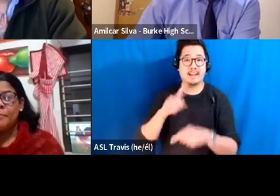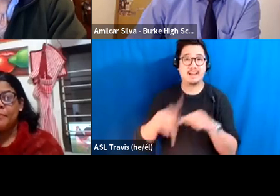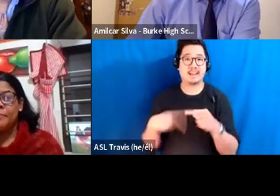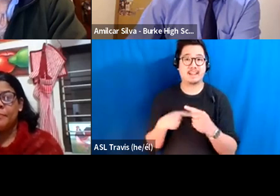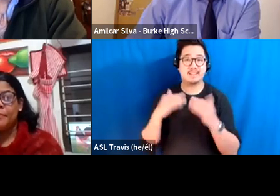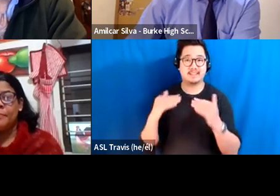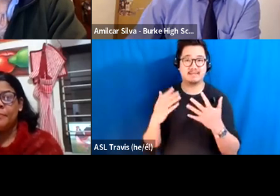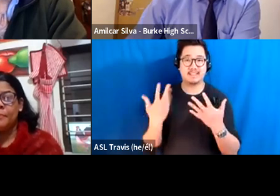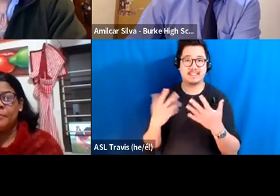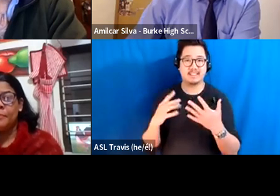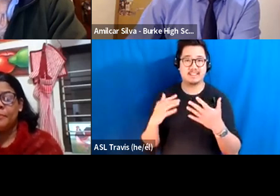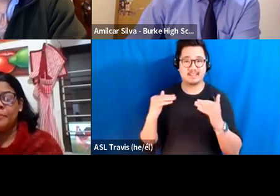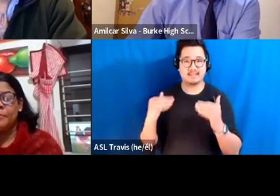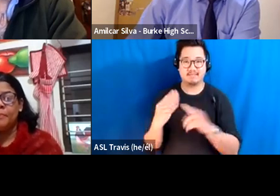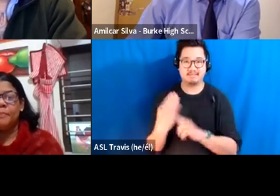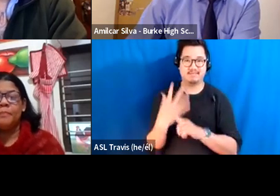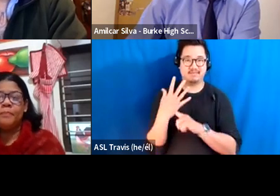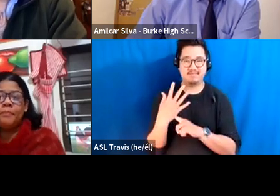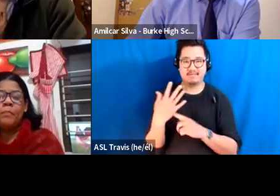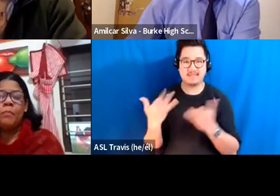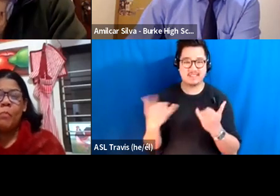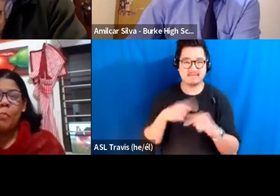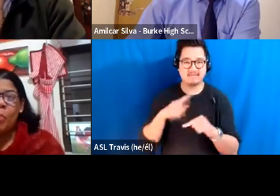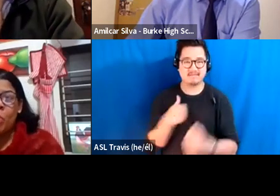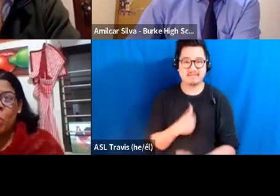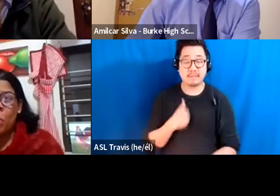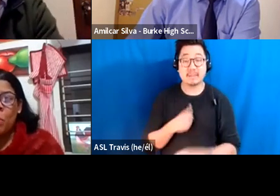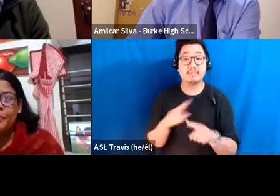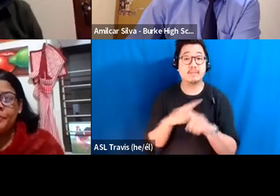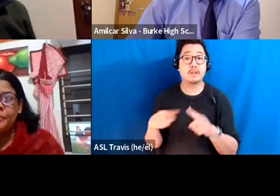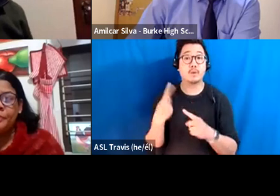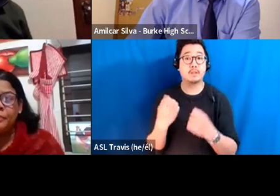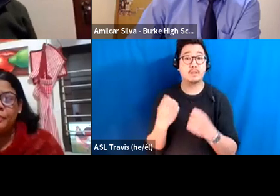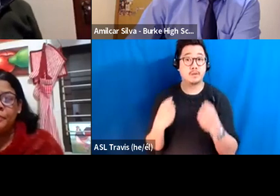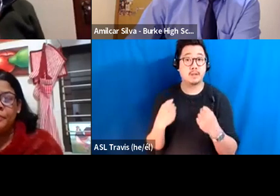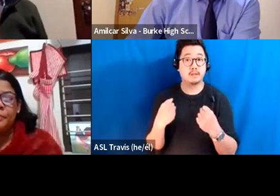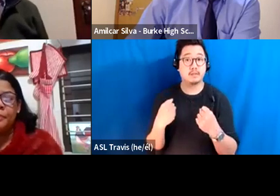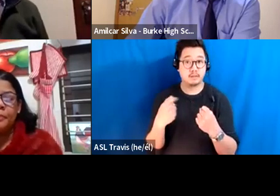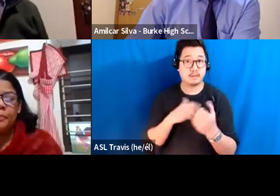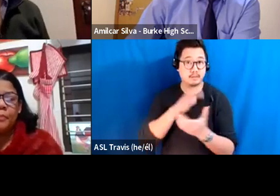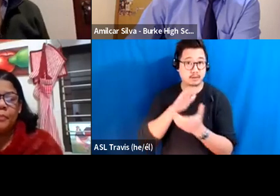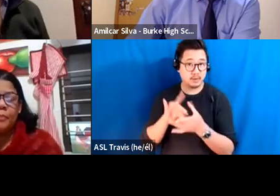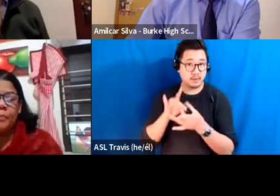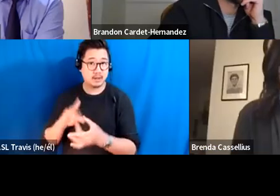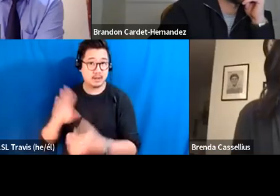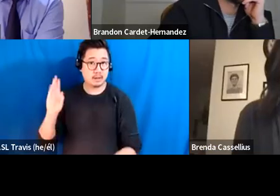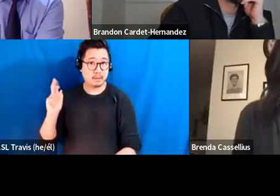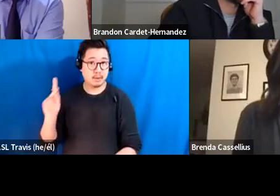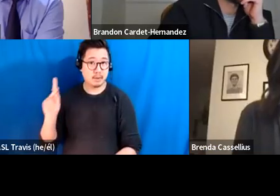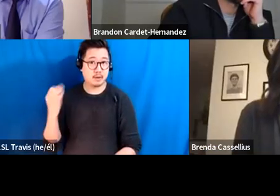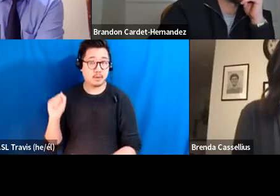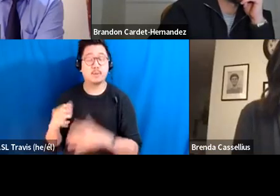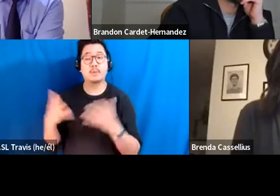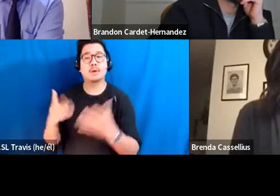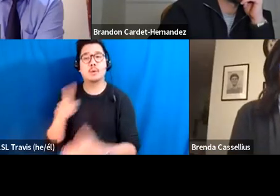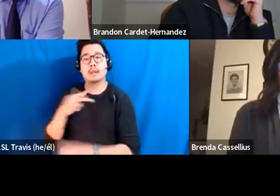pardon me for not being on screen but one of the biggest strengths i believe around the burke high school it is a